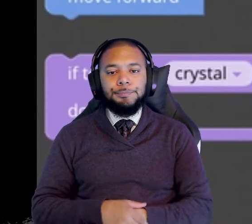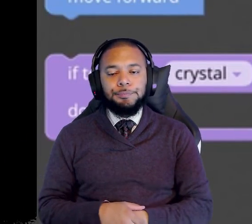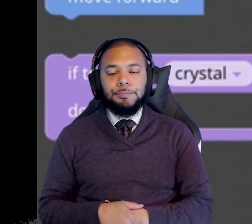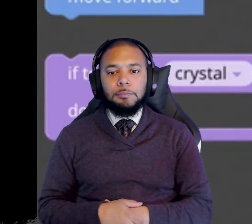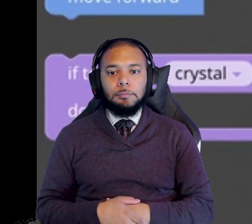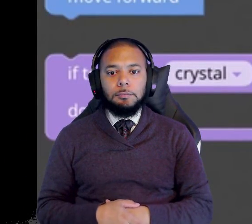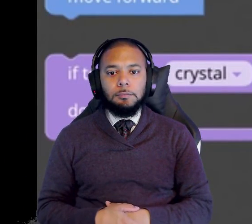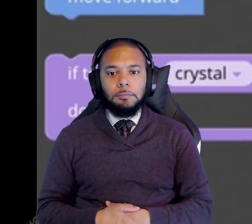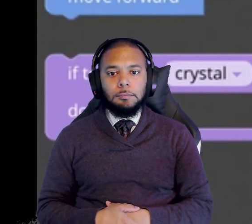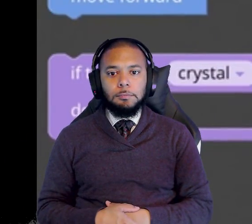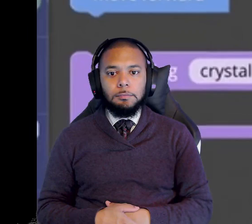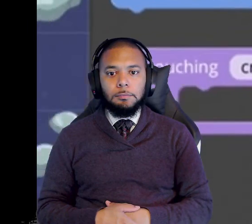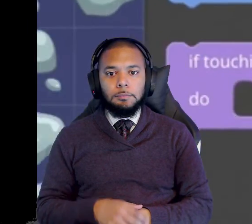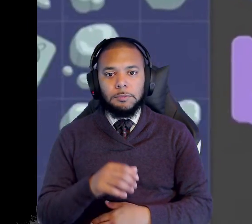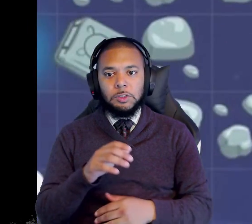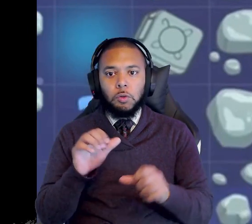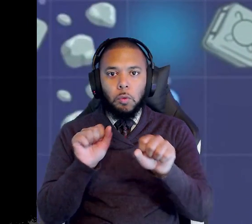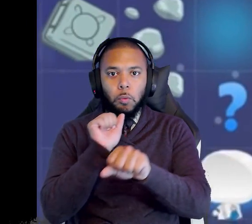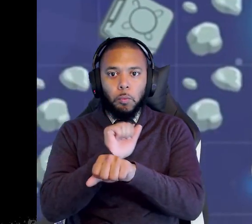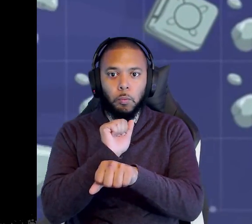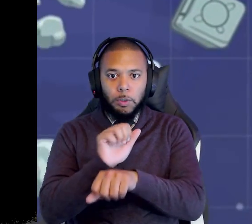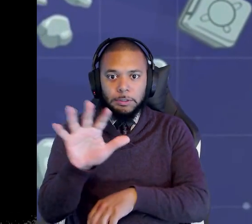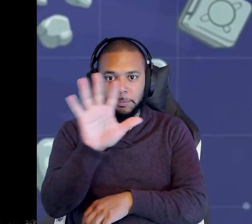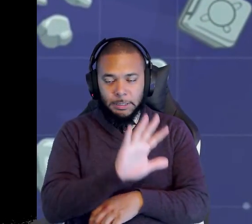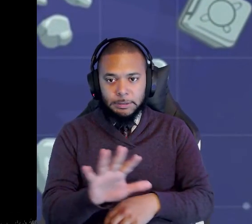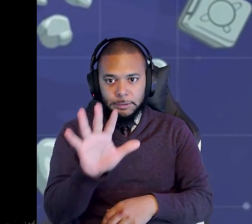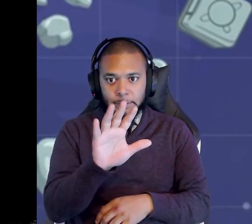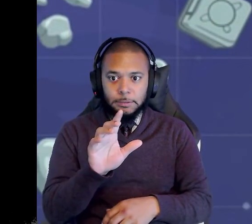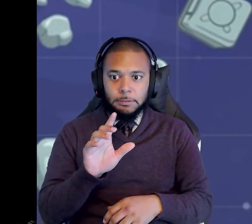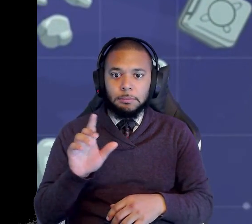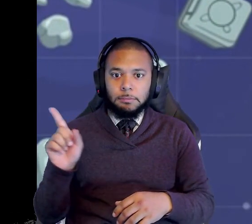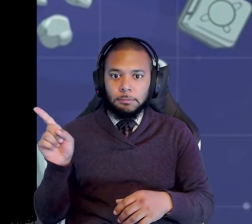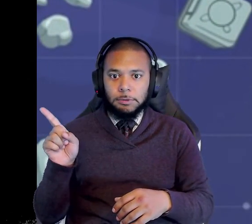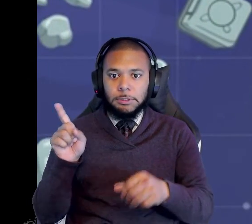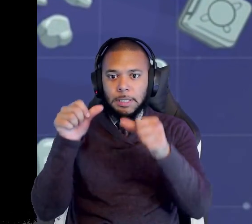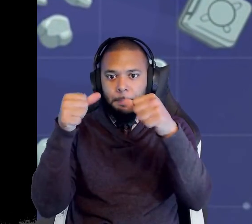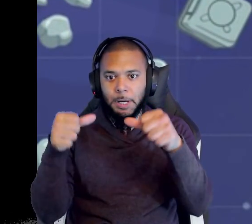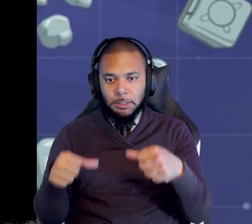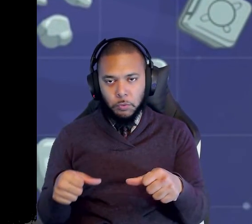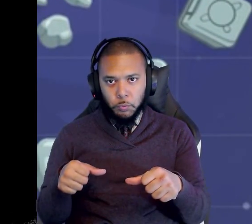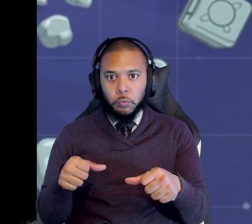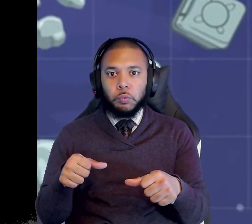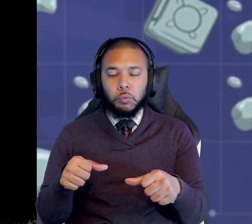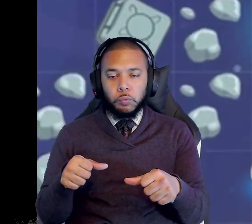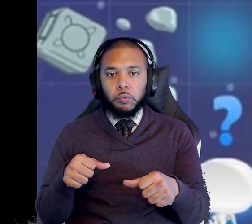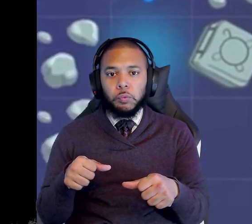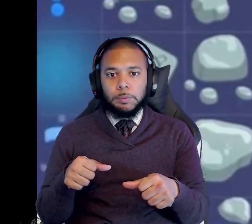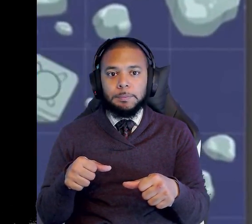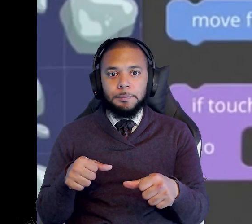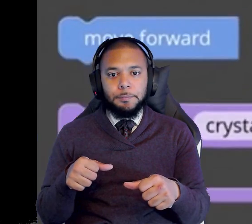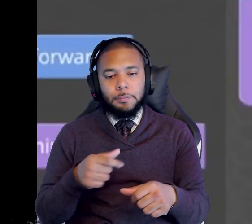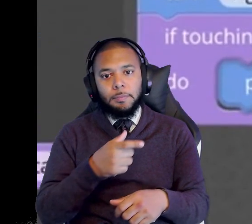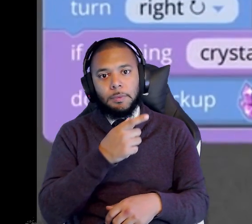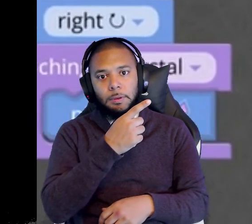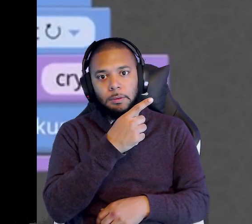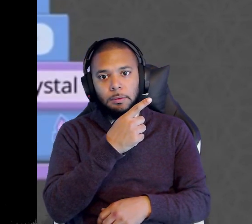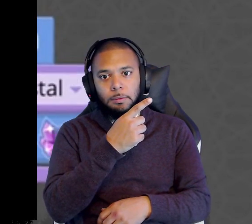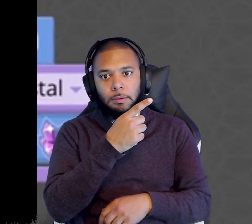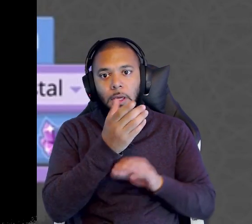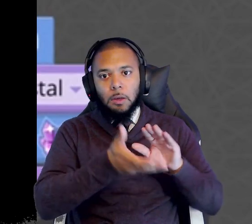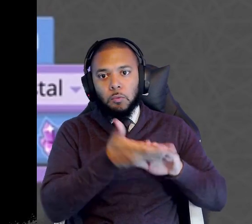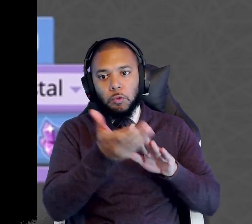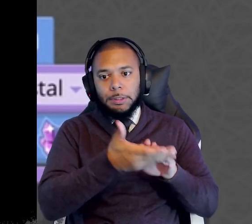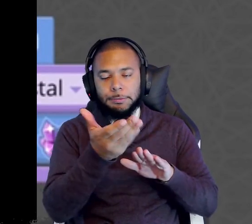so this is our workspace. Over here is the puzzle we're going to run, and here's our button to